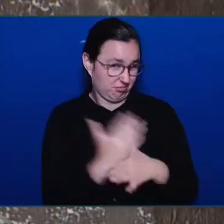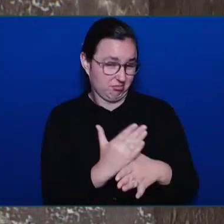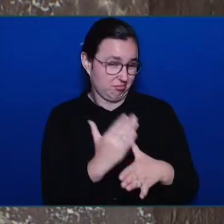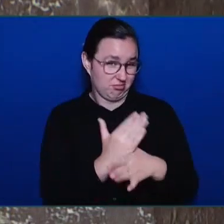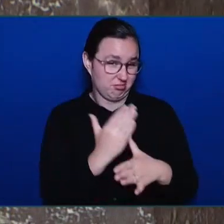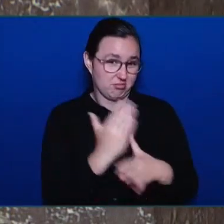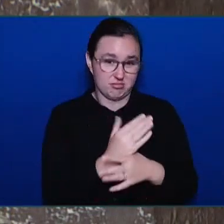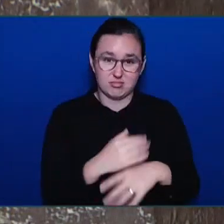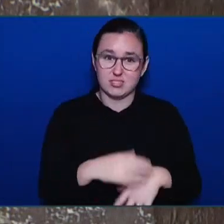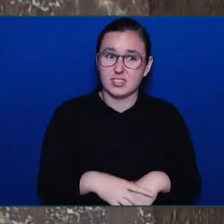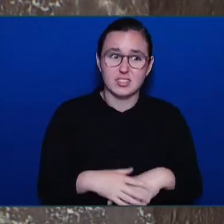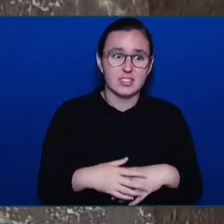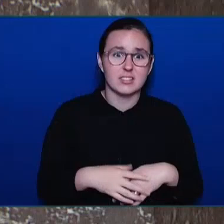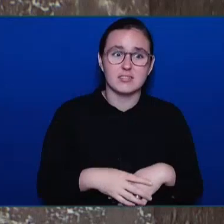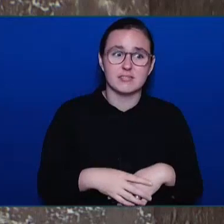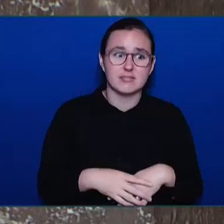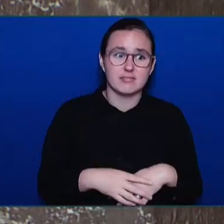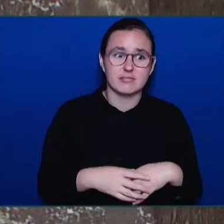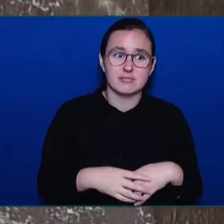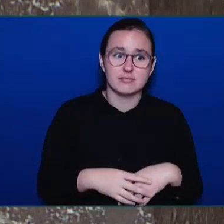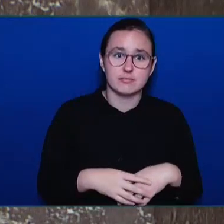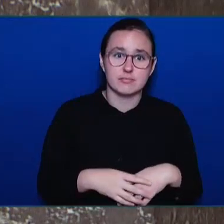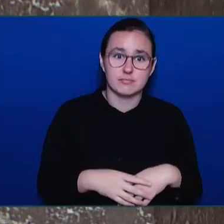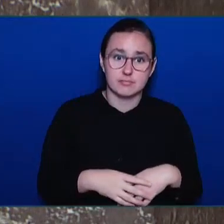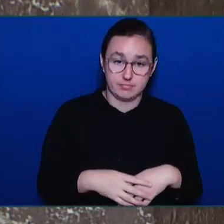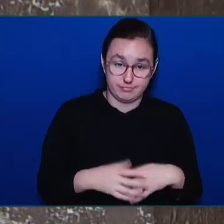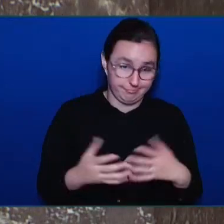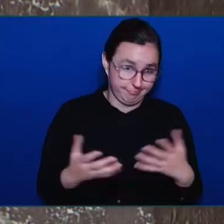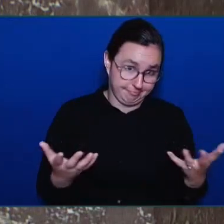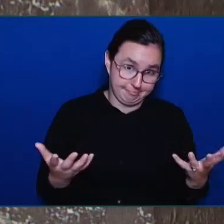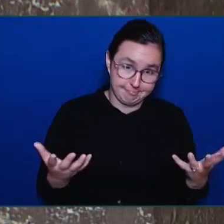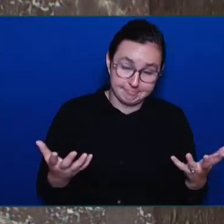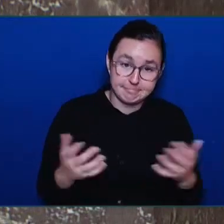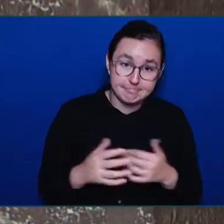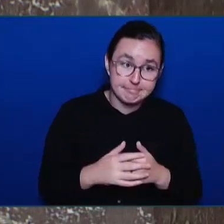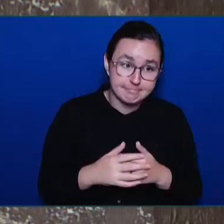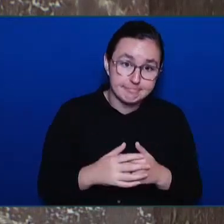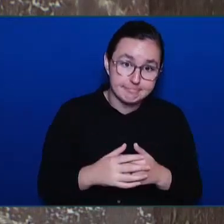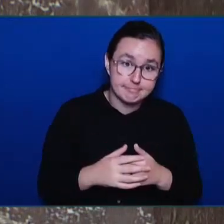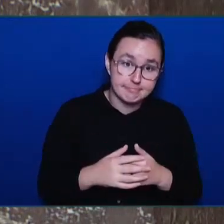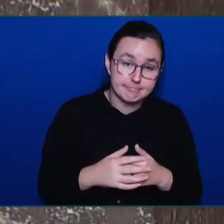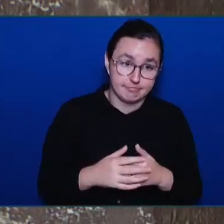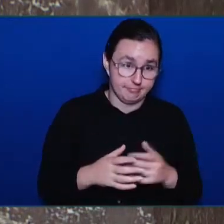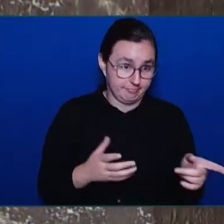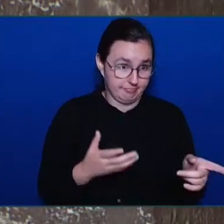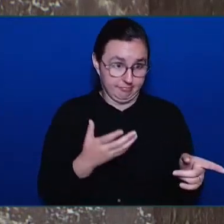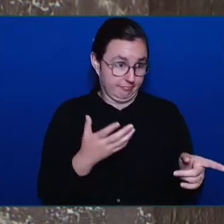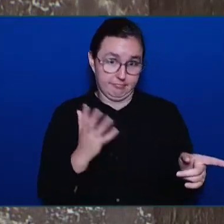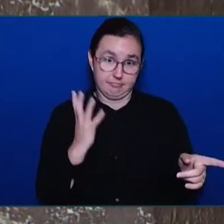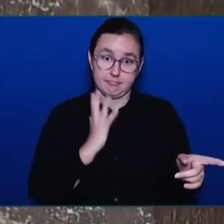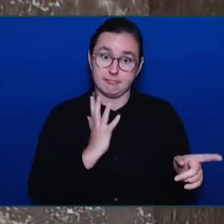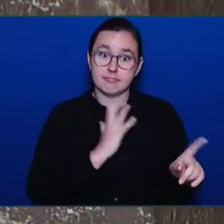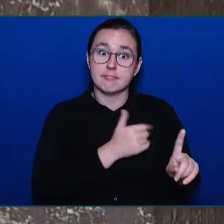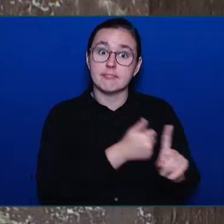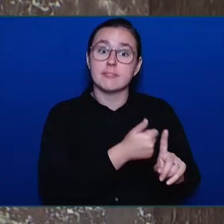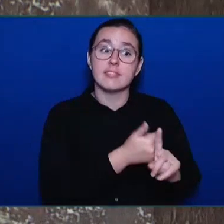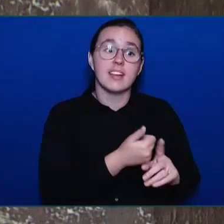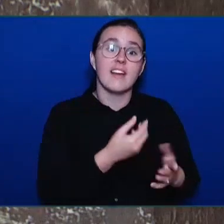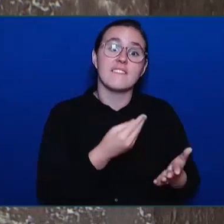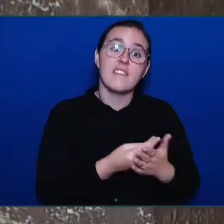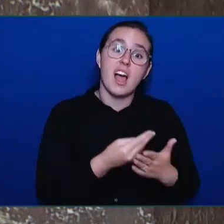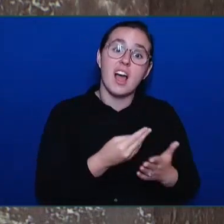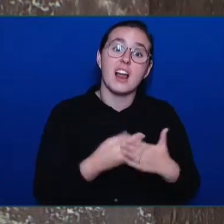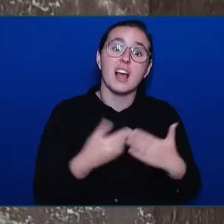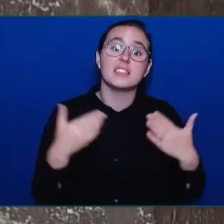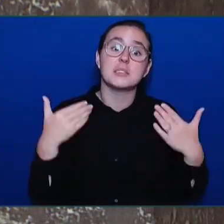Members. In fact, Honourable Speaker, when he was the Finance Minister and the federal government, the Harper government, made deep cuts to